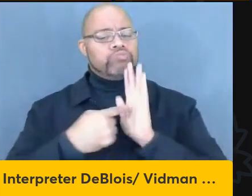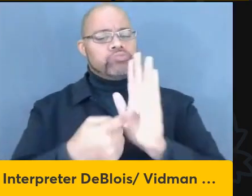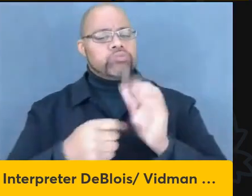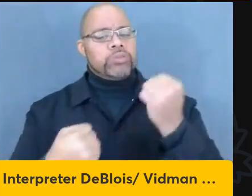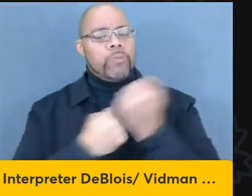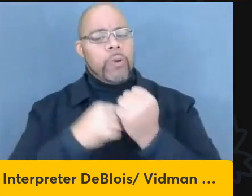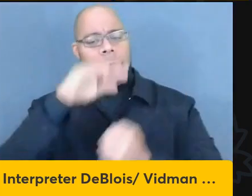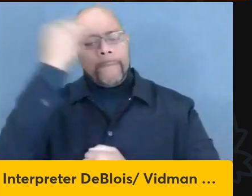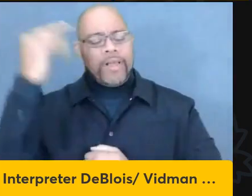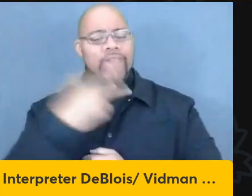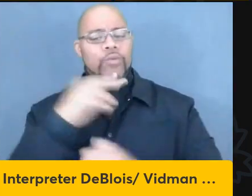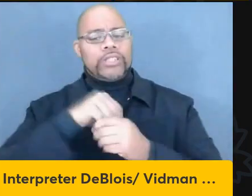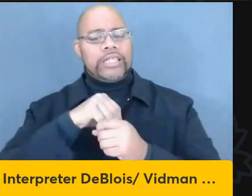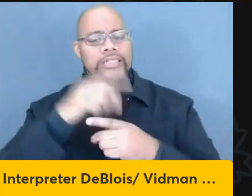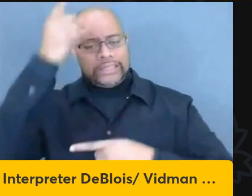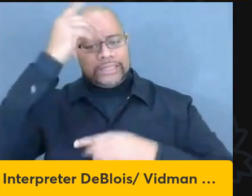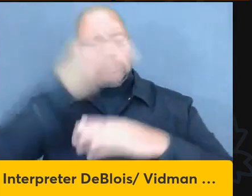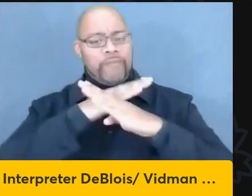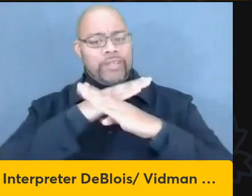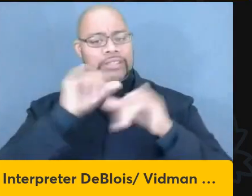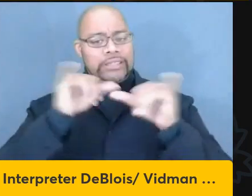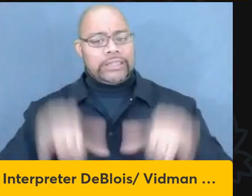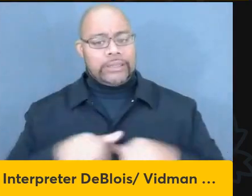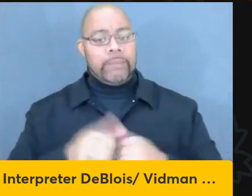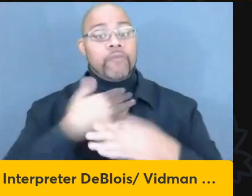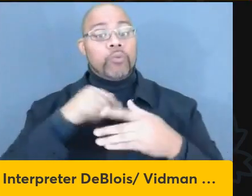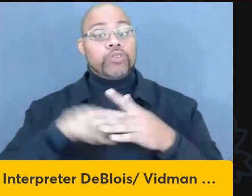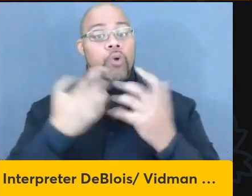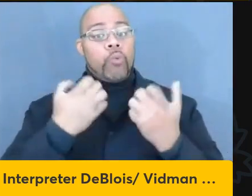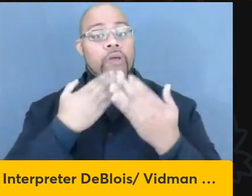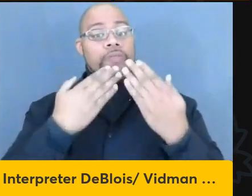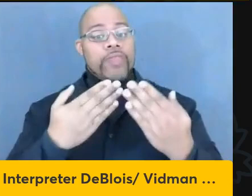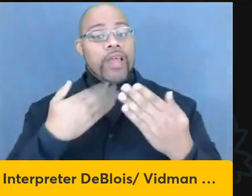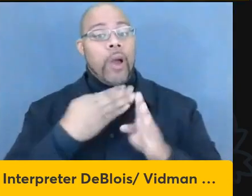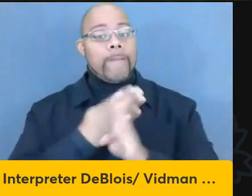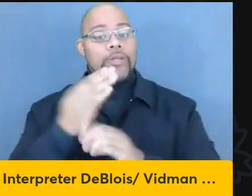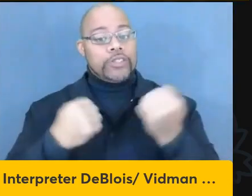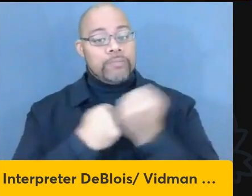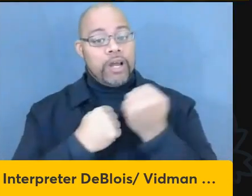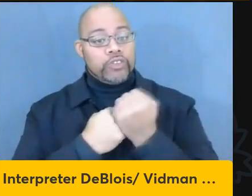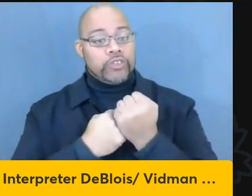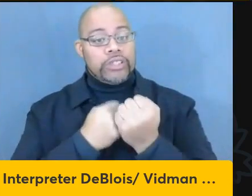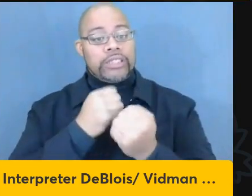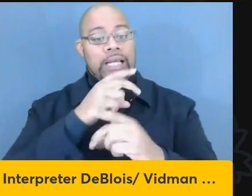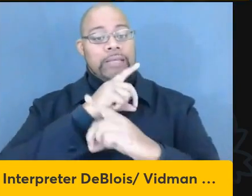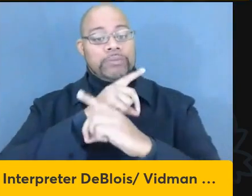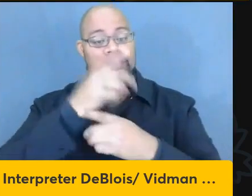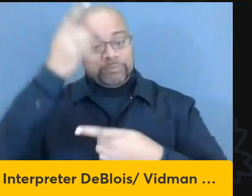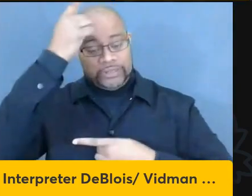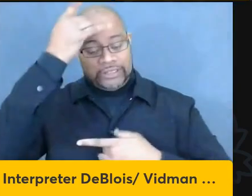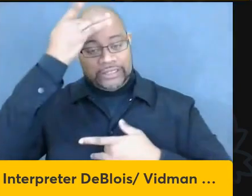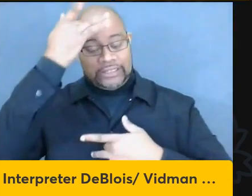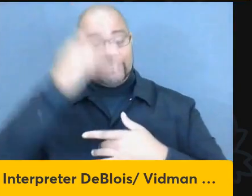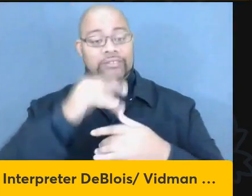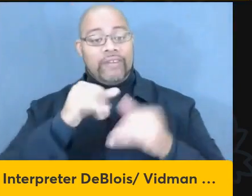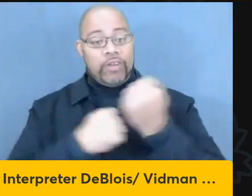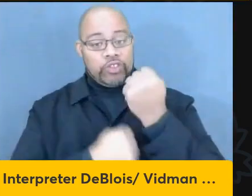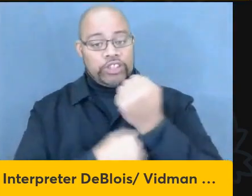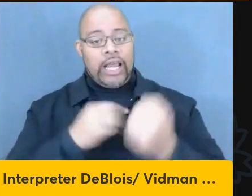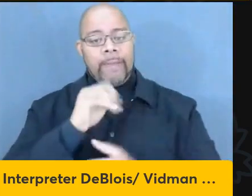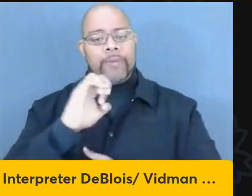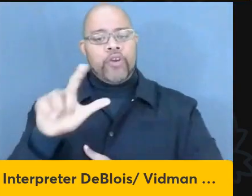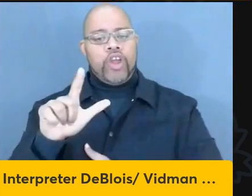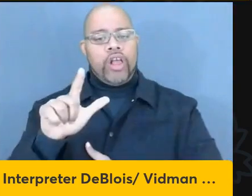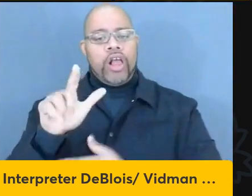supporting Black voices in immunology. Before we begin, we would like to thank our major sponsors, Immune Deficiency Foundation and Imperial College